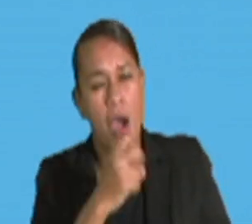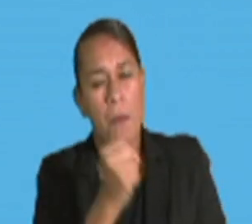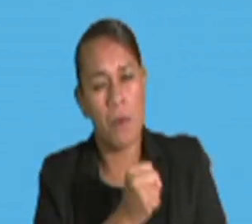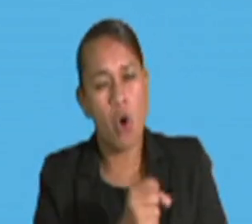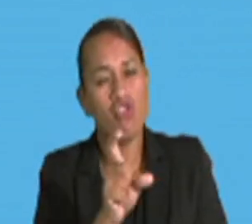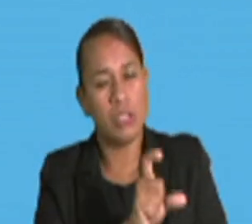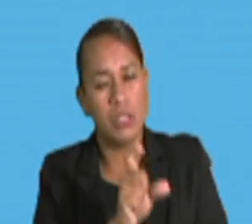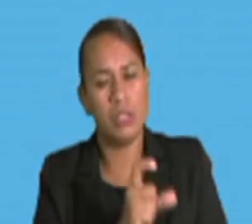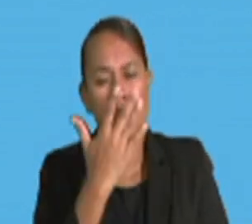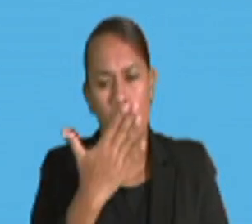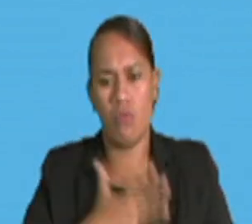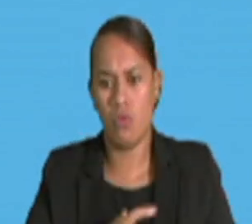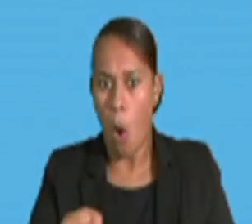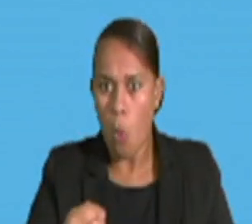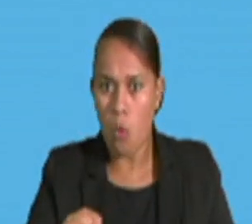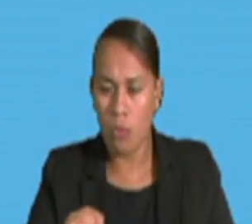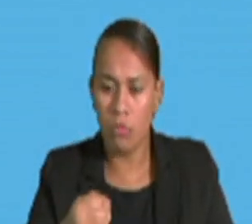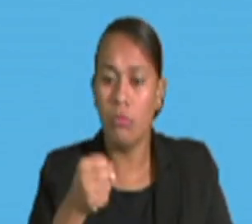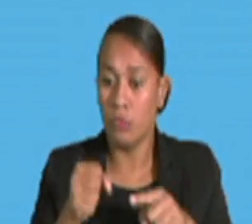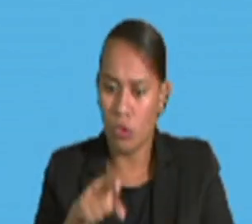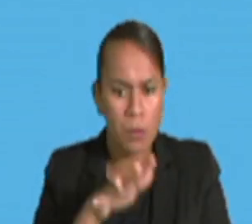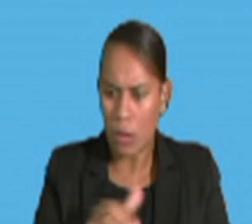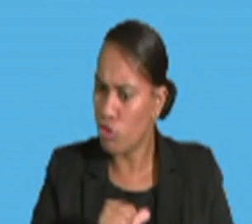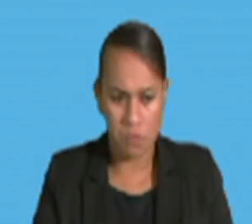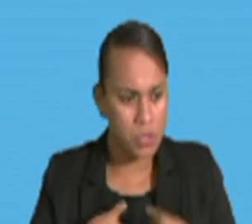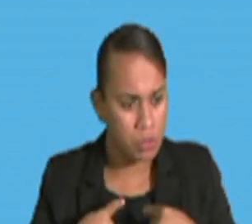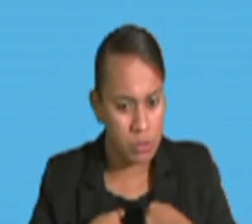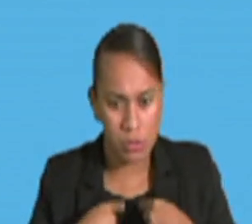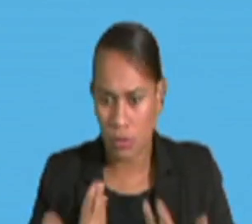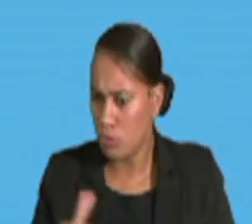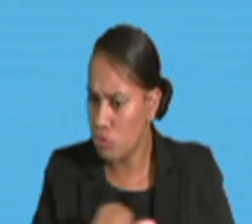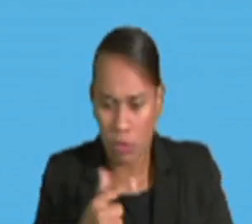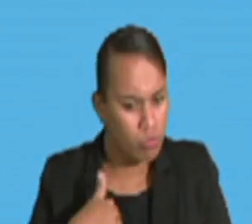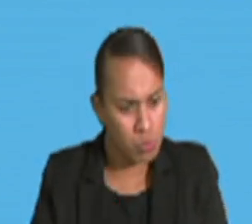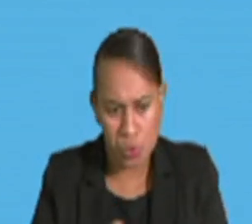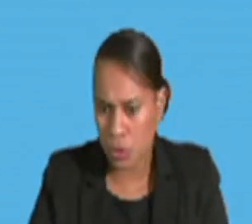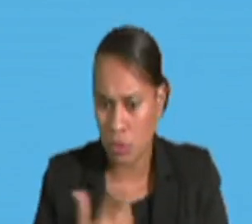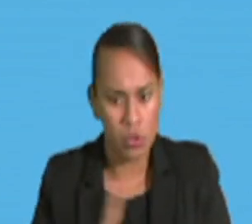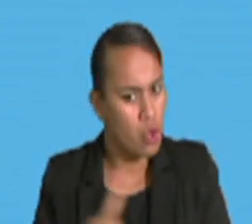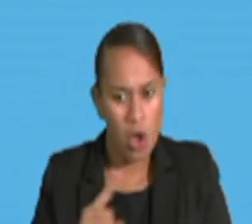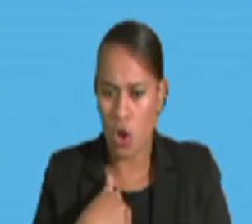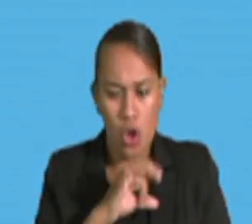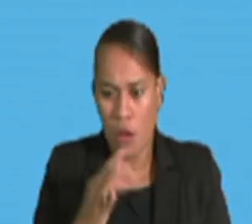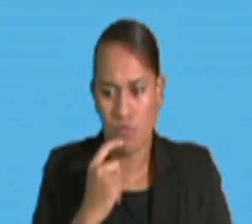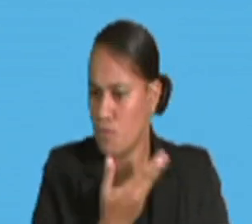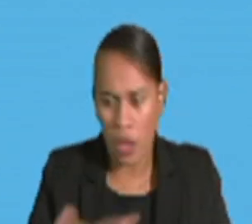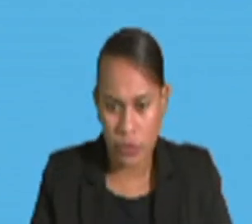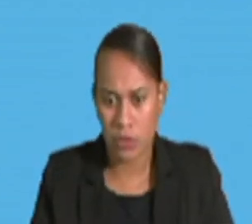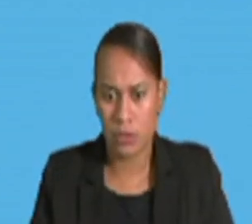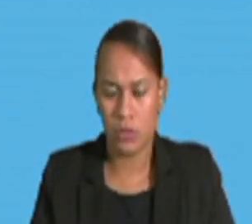attempted to hold Fiji to ransom, saying that that would not supply a holdover stock of